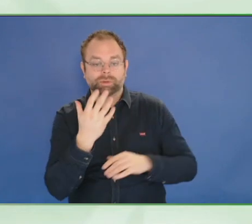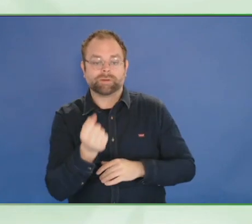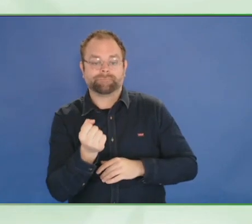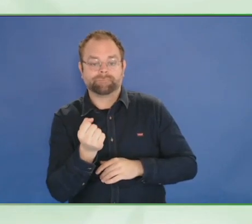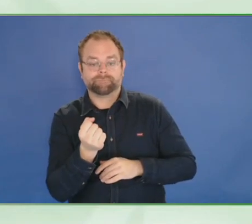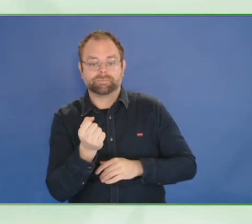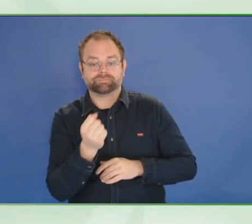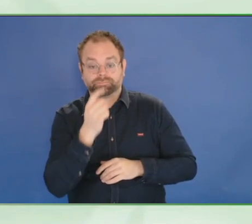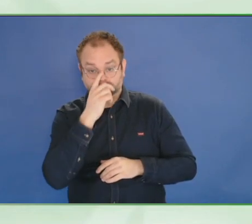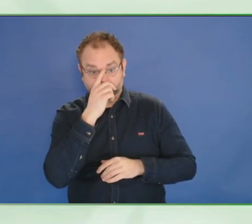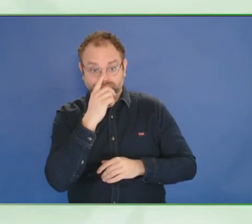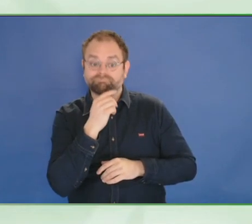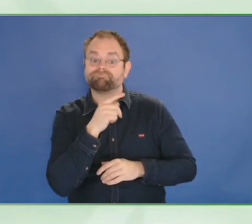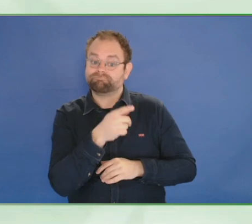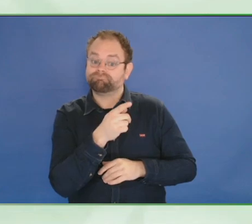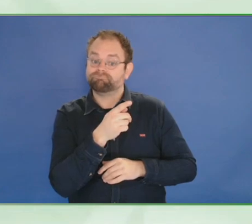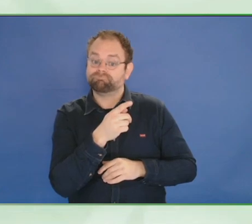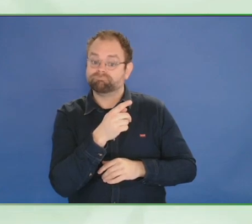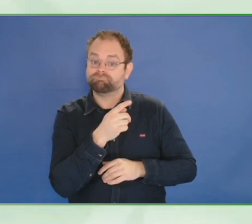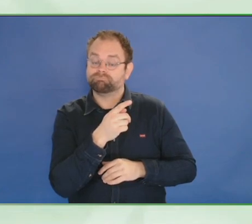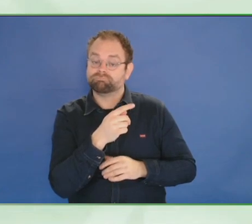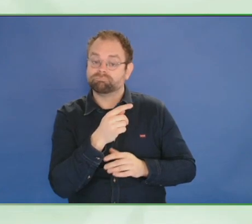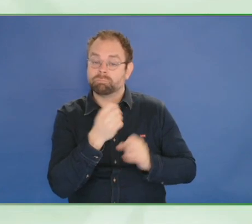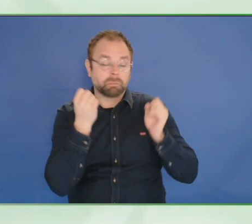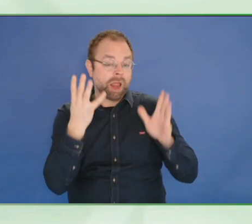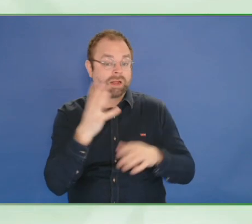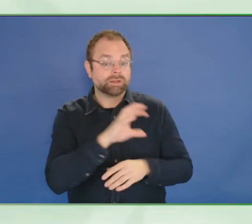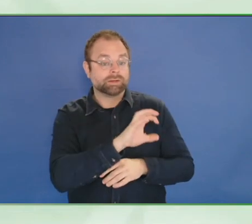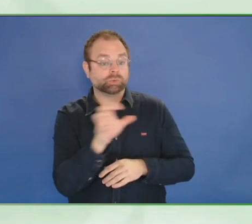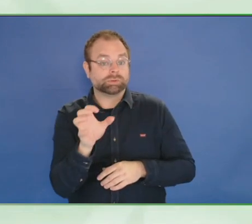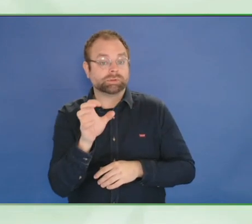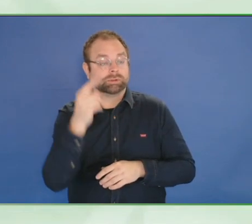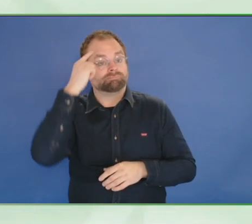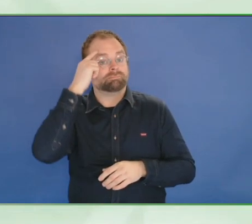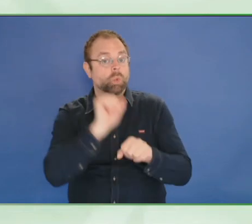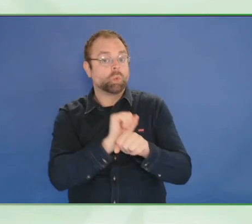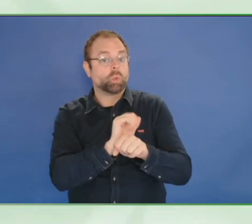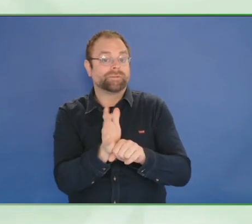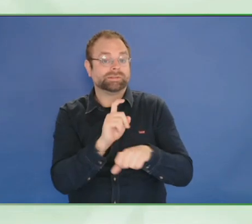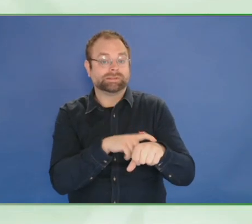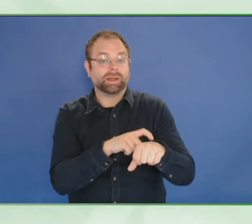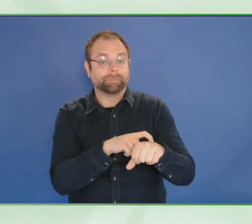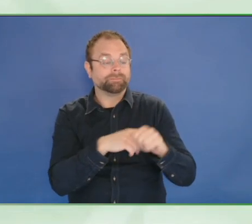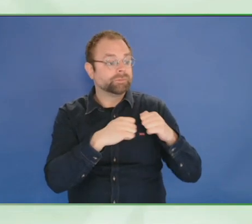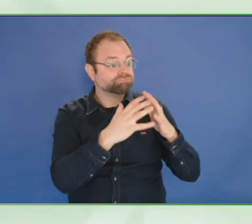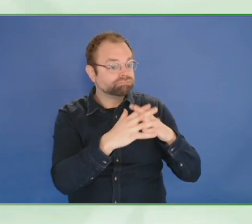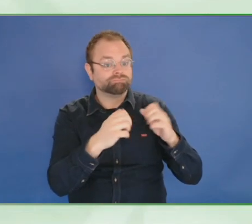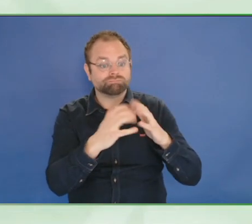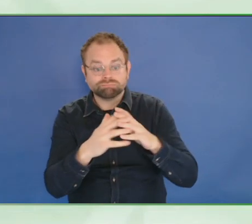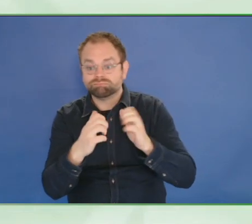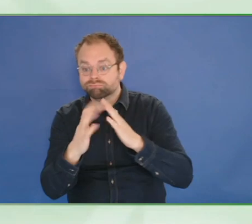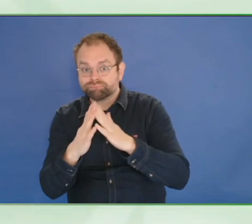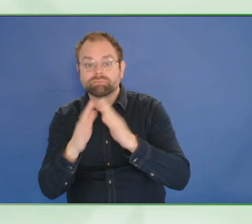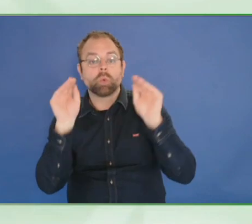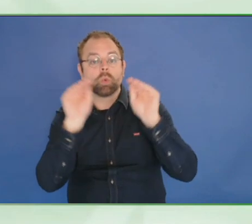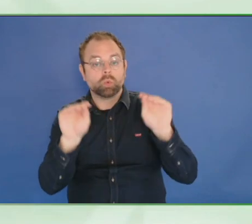time, we all realized that they need better technologies in terms of accessing